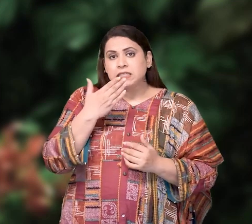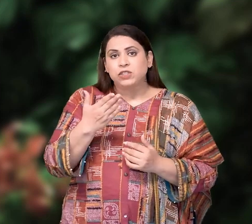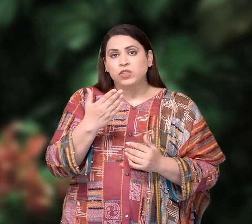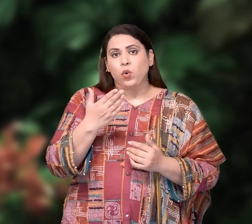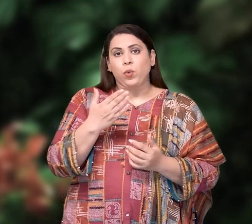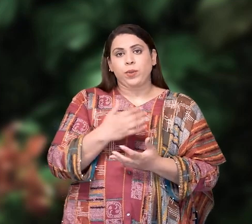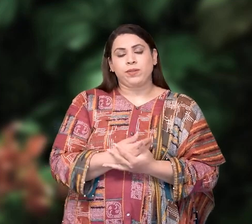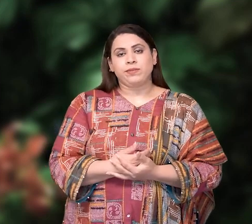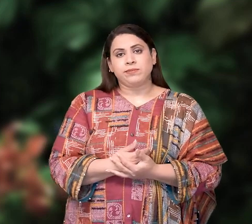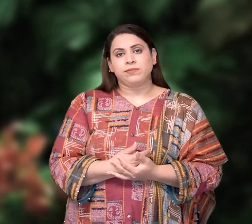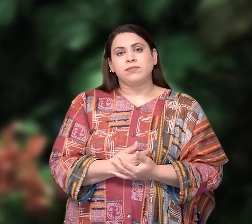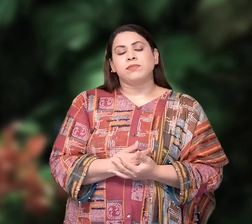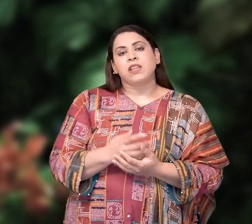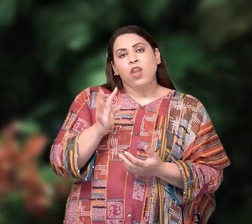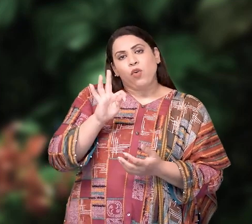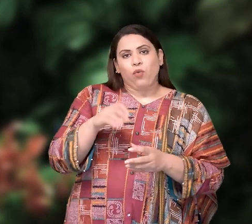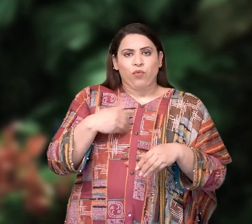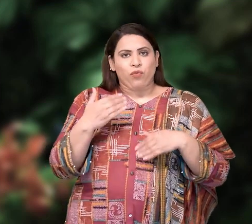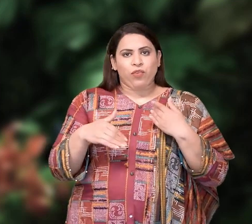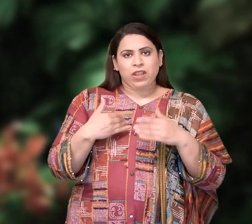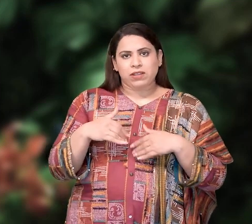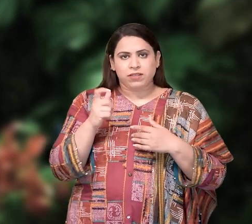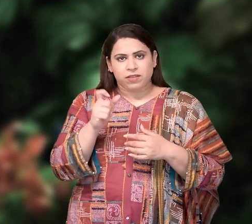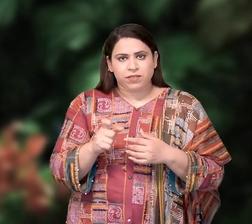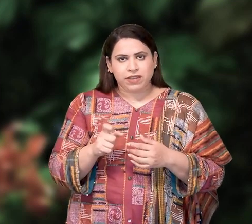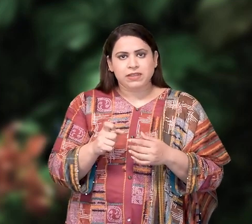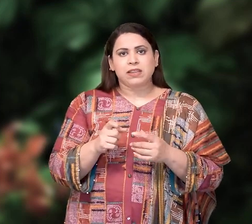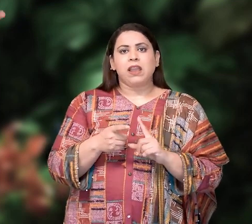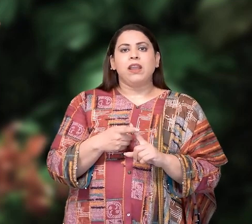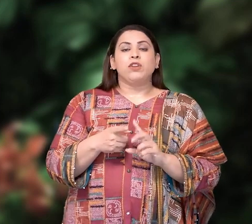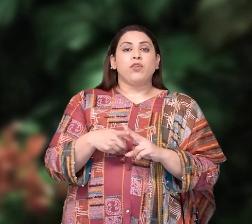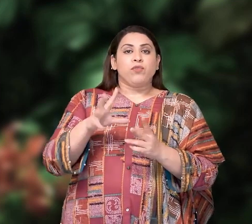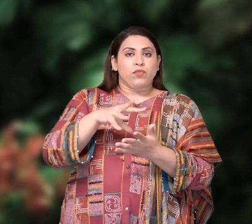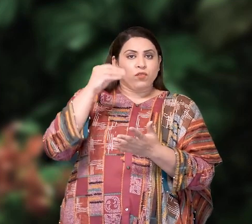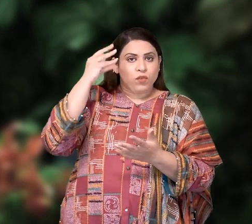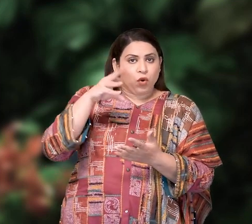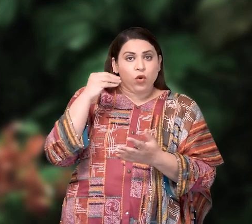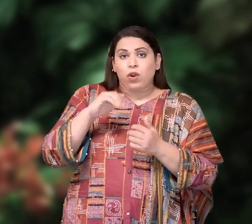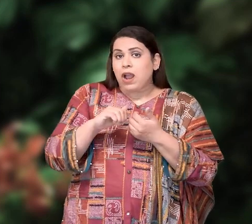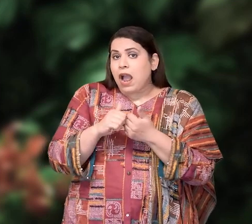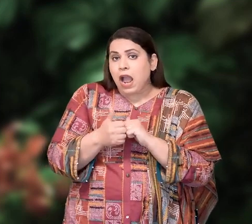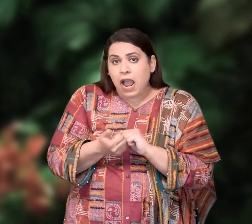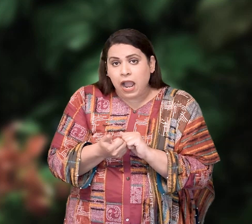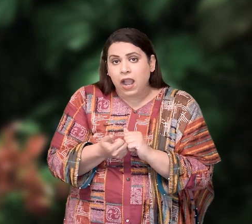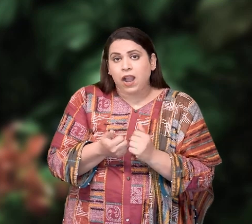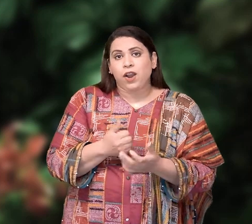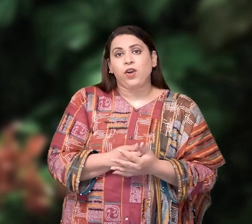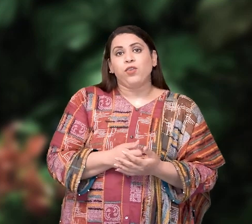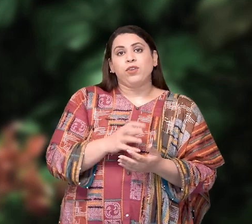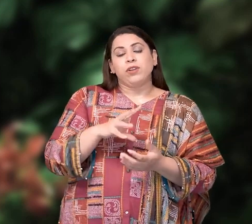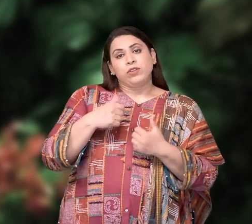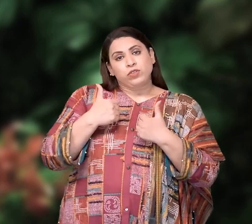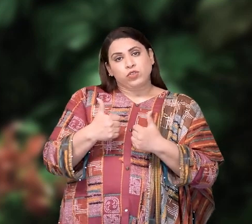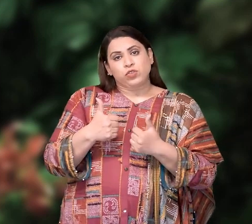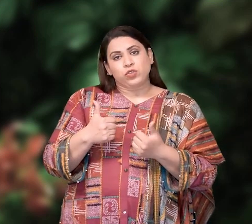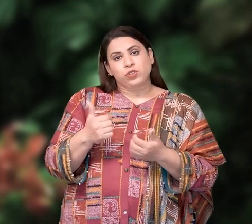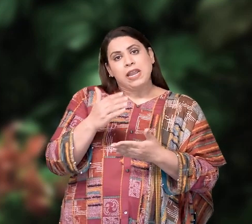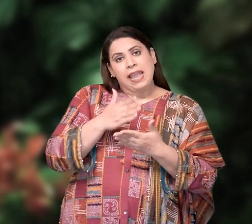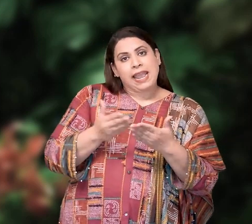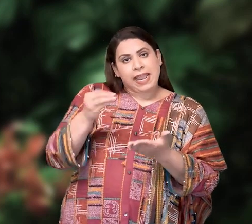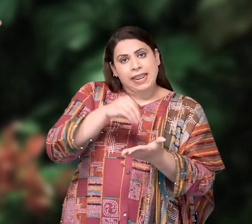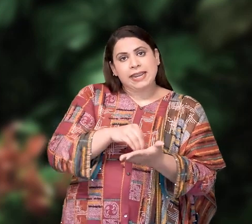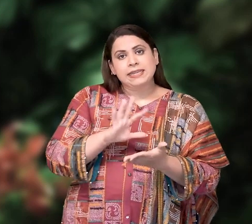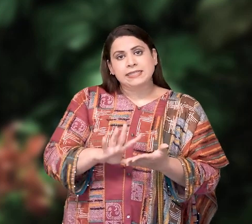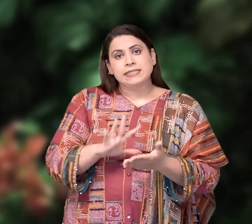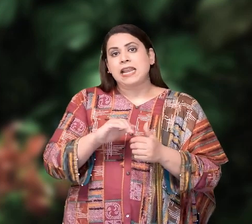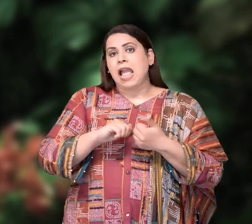Fun fact, Winston Churchill was forced to learn Latin in school. However, he wasn't really good at it. In his